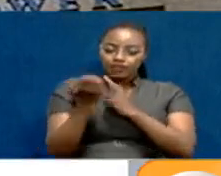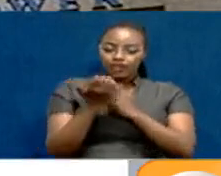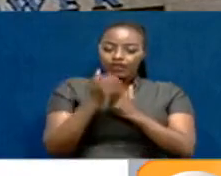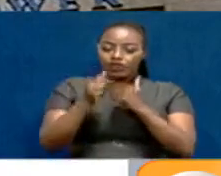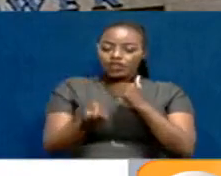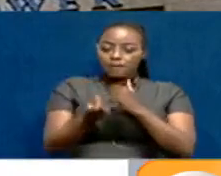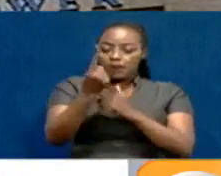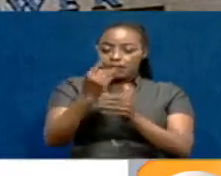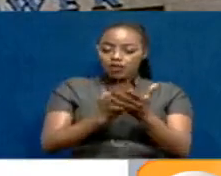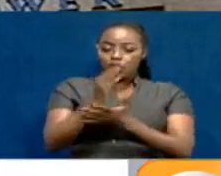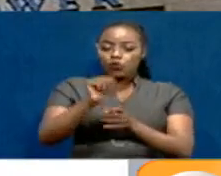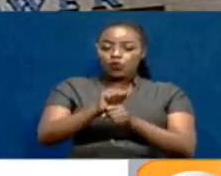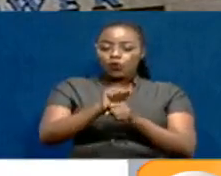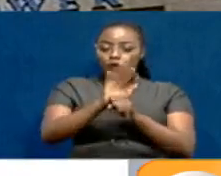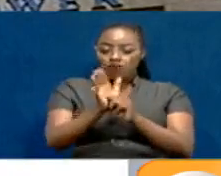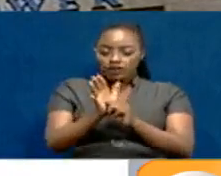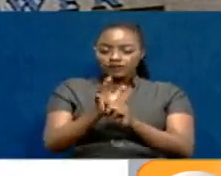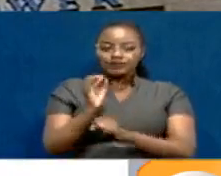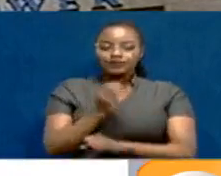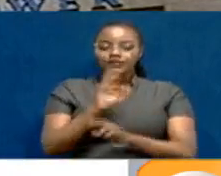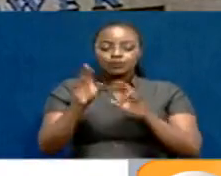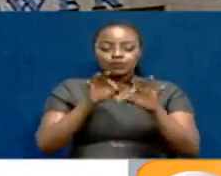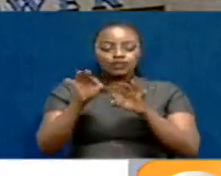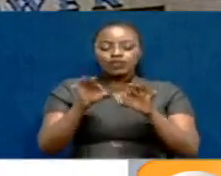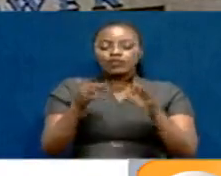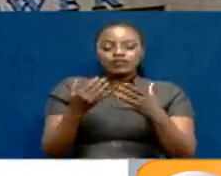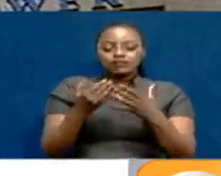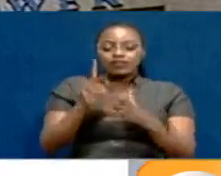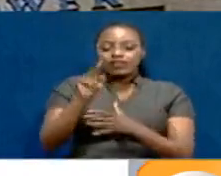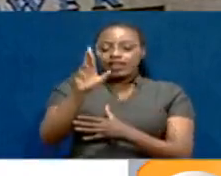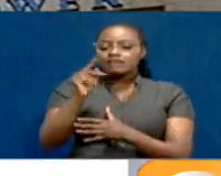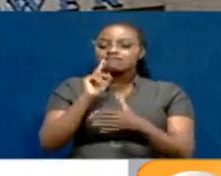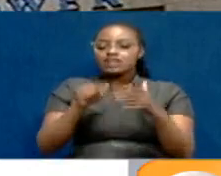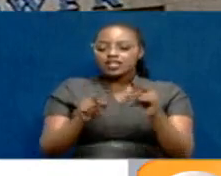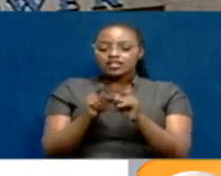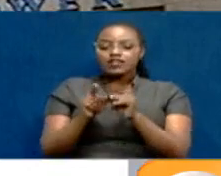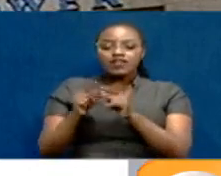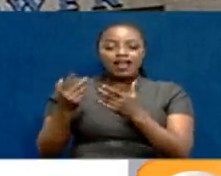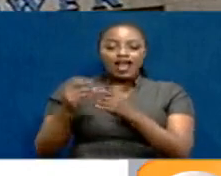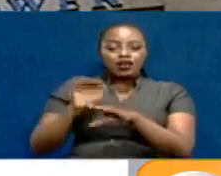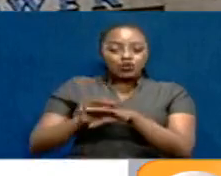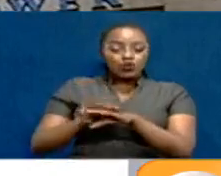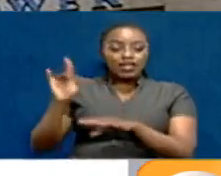by the COVID-19 pandemic. Faisal Ahmed reports on what the taxman is calling a historic year.